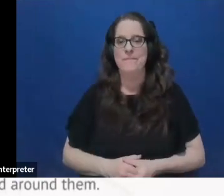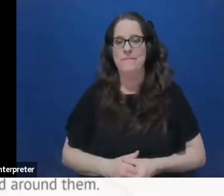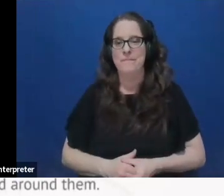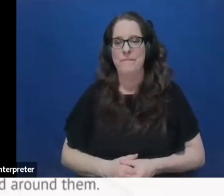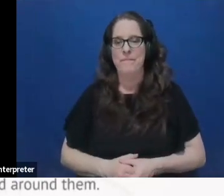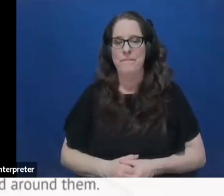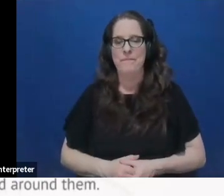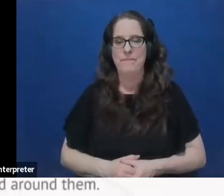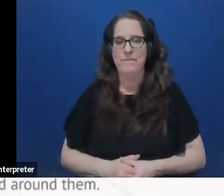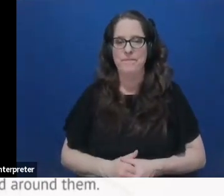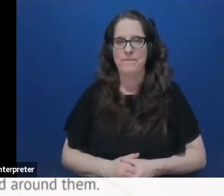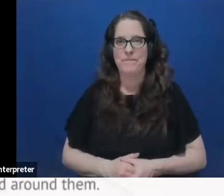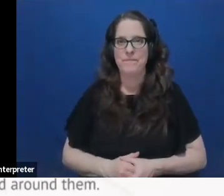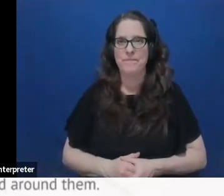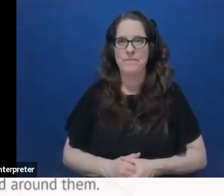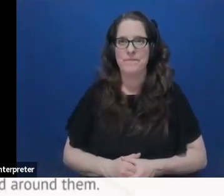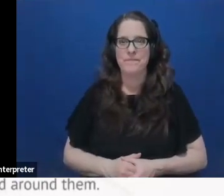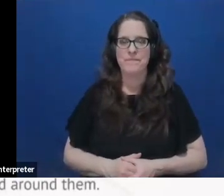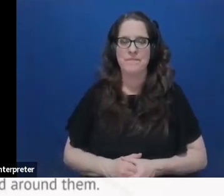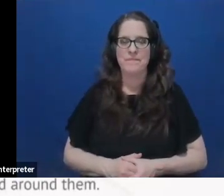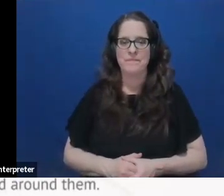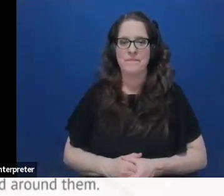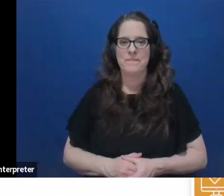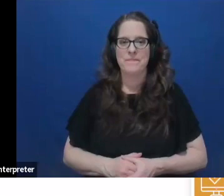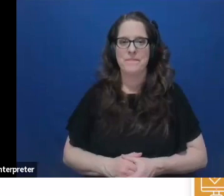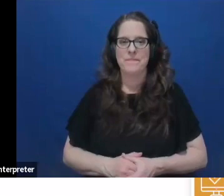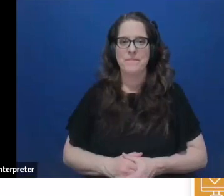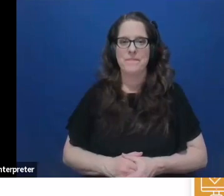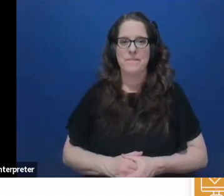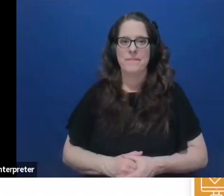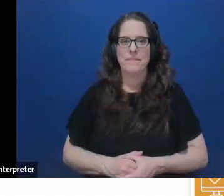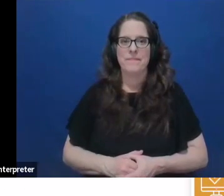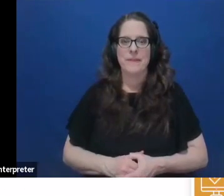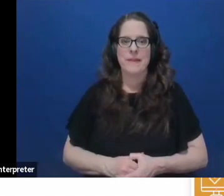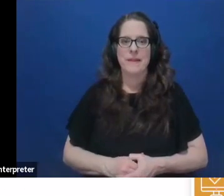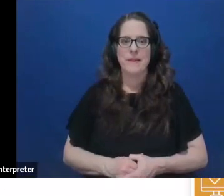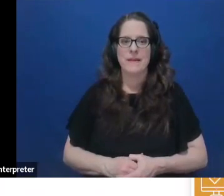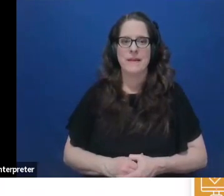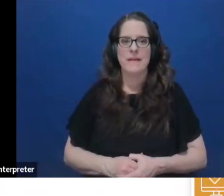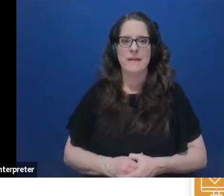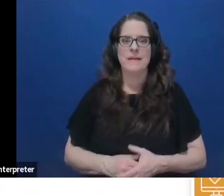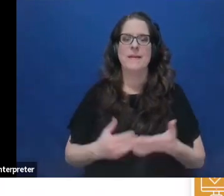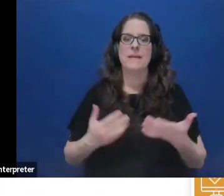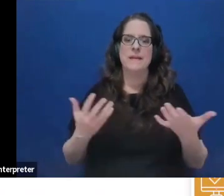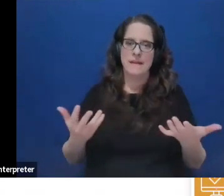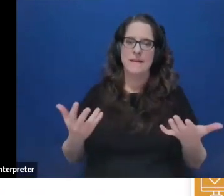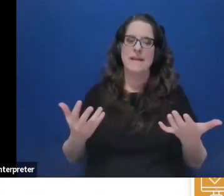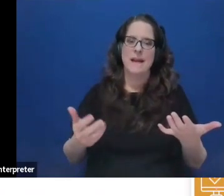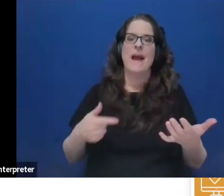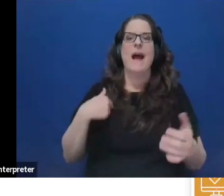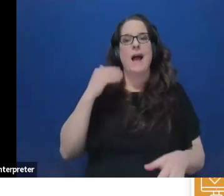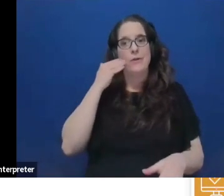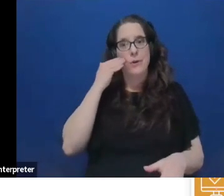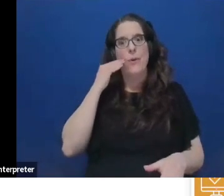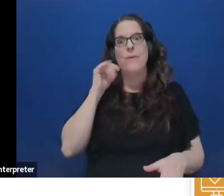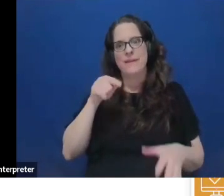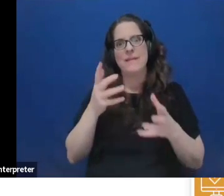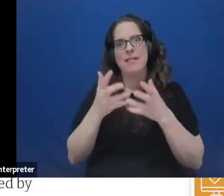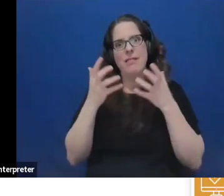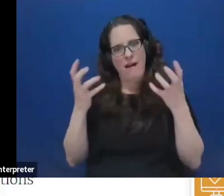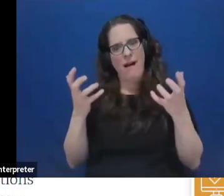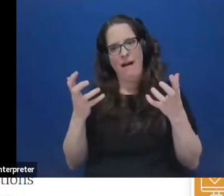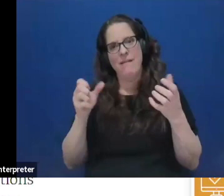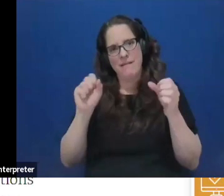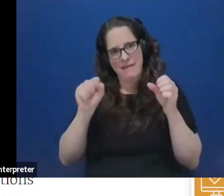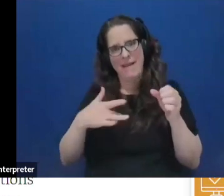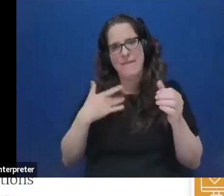less money? That's kind of neat. Uh, like I said, it is a lot and it can very well be